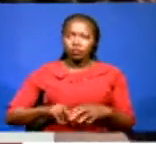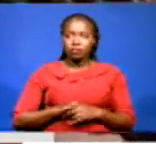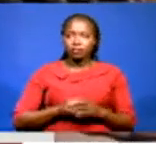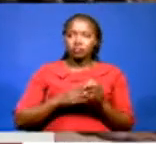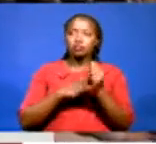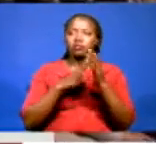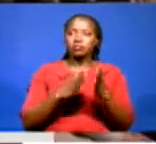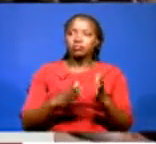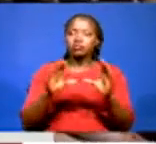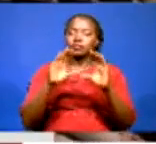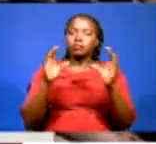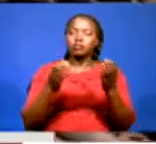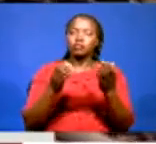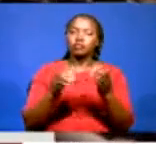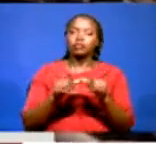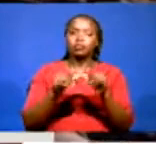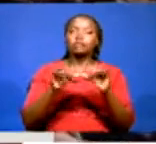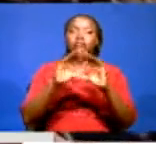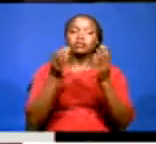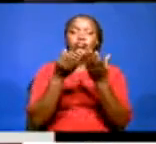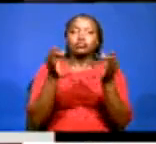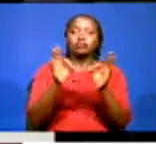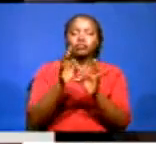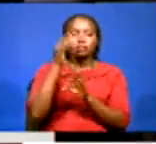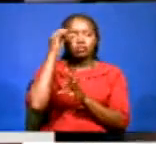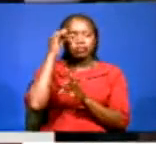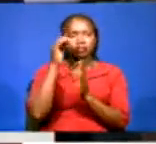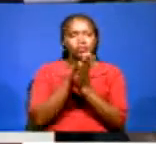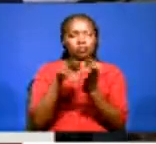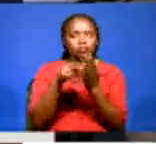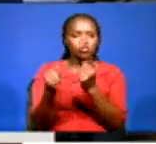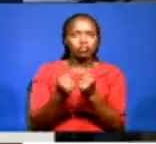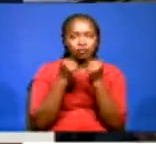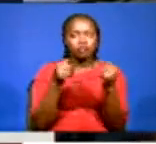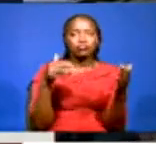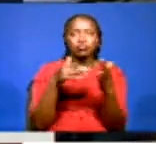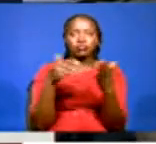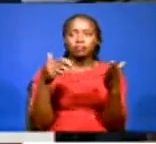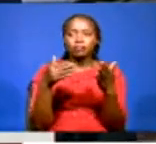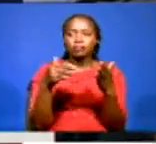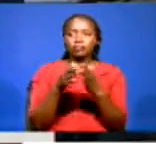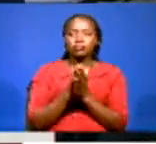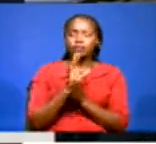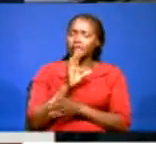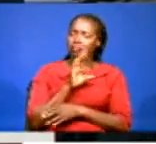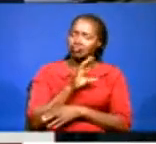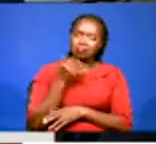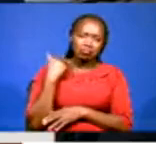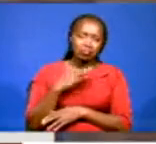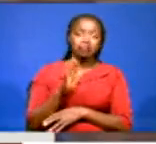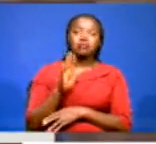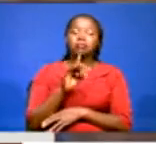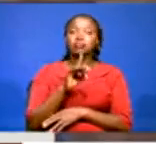want the world to uphold universal freedom of thought and stand firm against forms of intolerance and hate towards